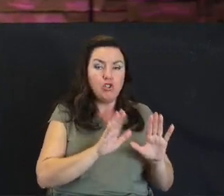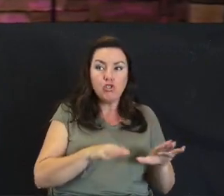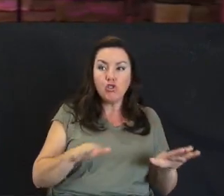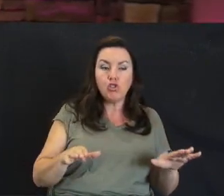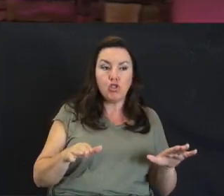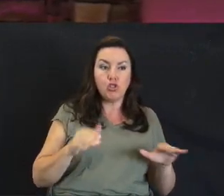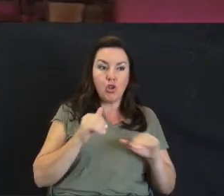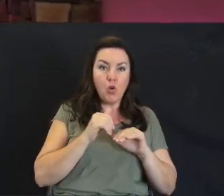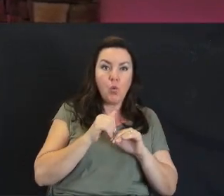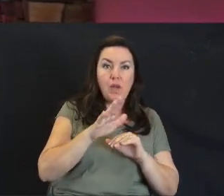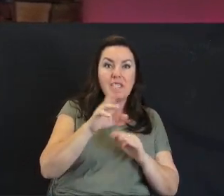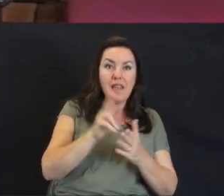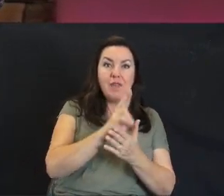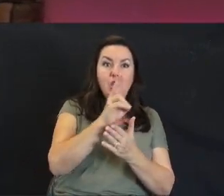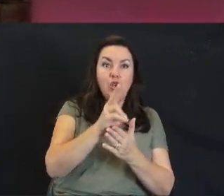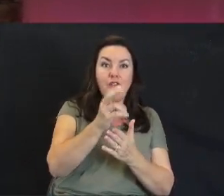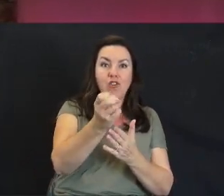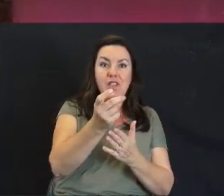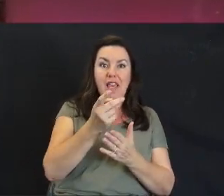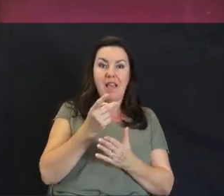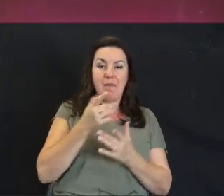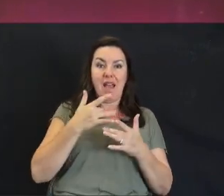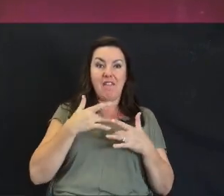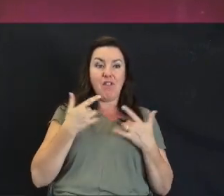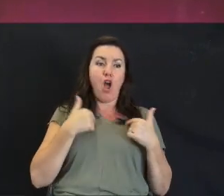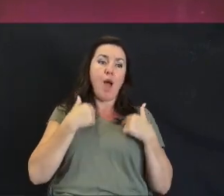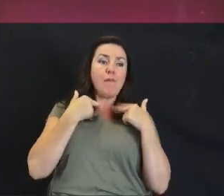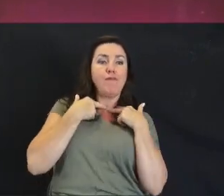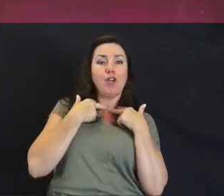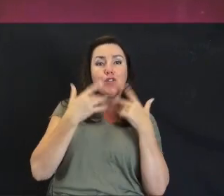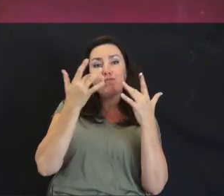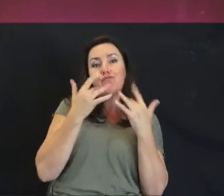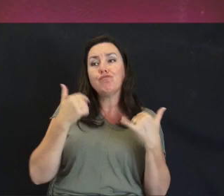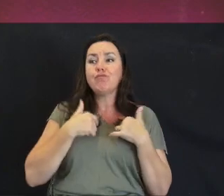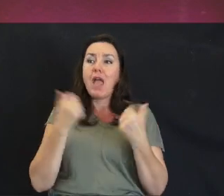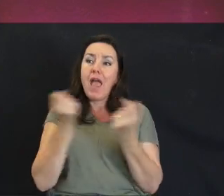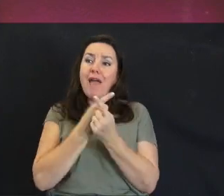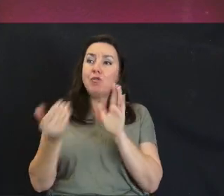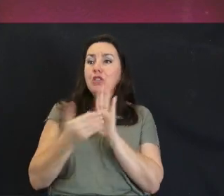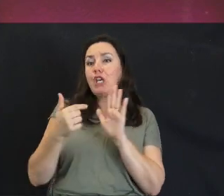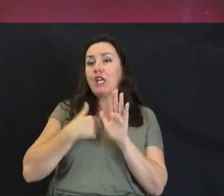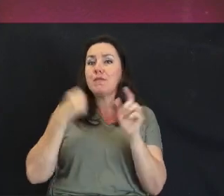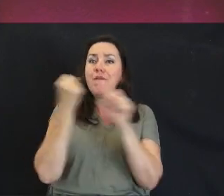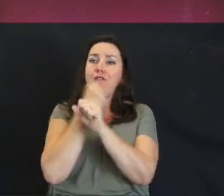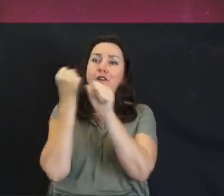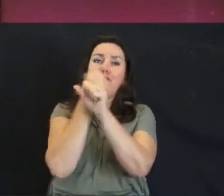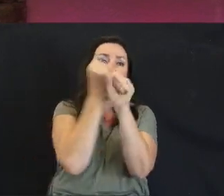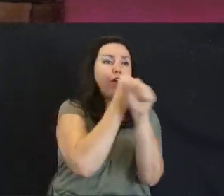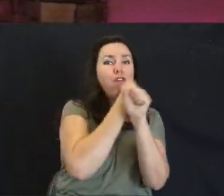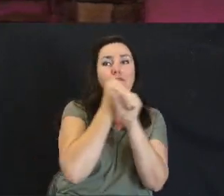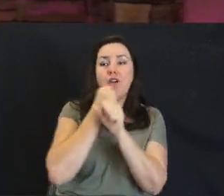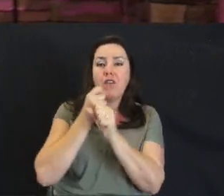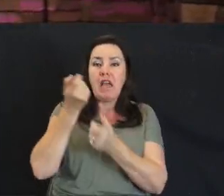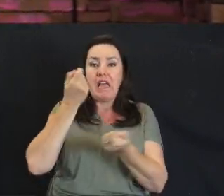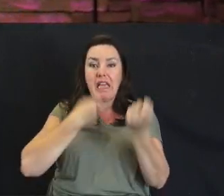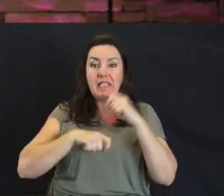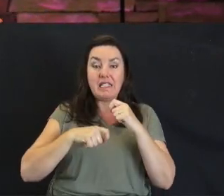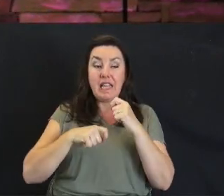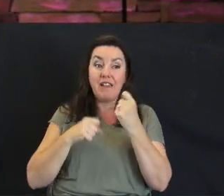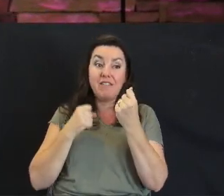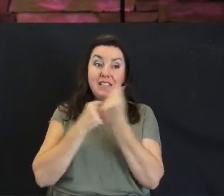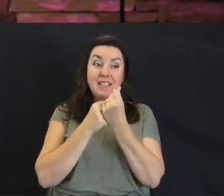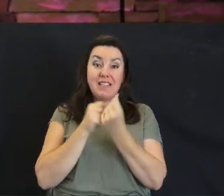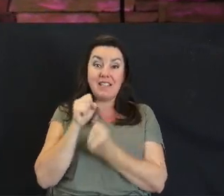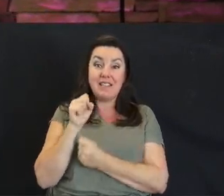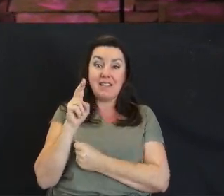people We send our kids Off to university And they come back The victim Going oh my gosh Woe is me Everybody's against me They're fighting Against everything Instead of submitting As the Bible